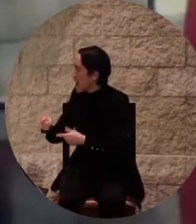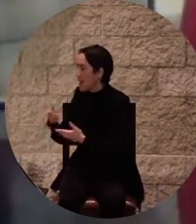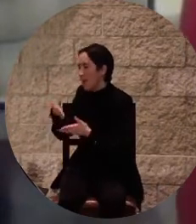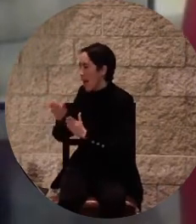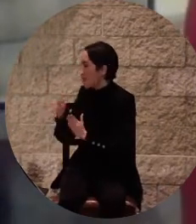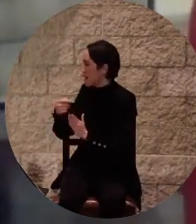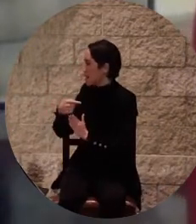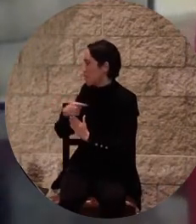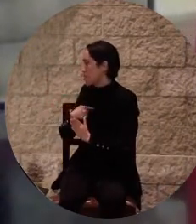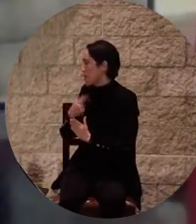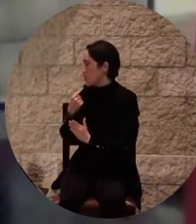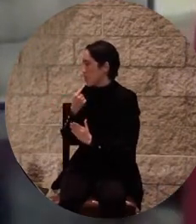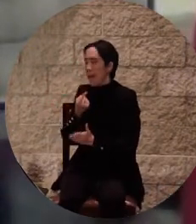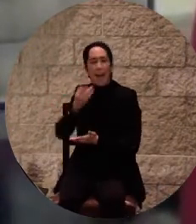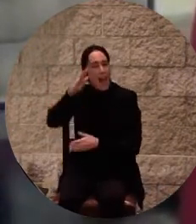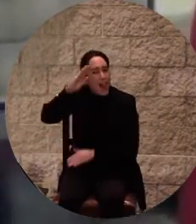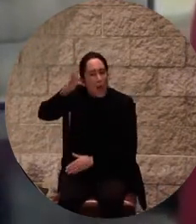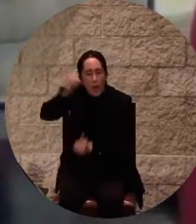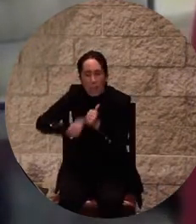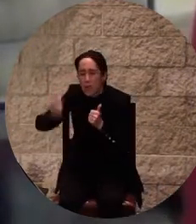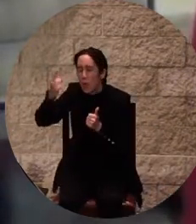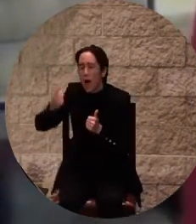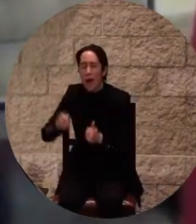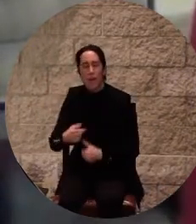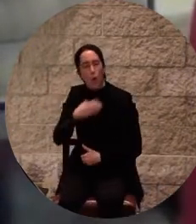happy, abundant, prosperous new year.